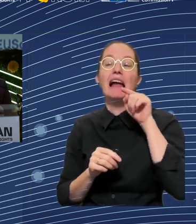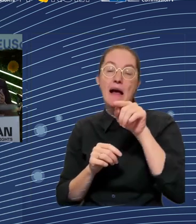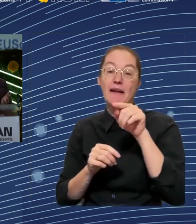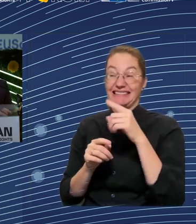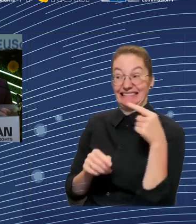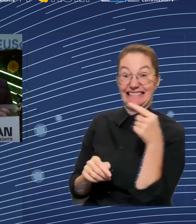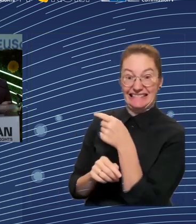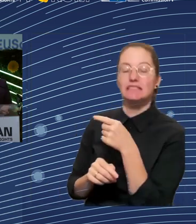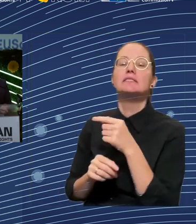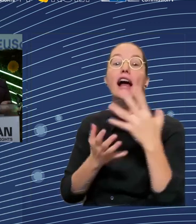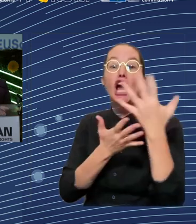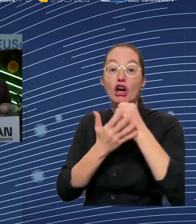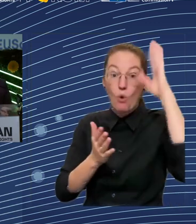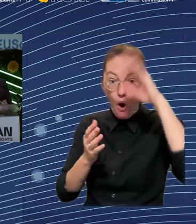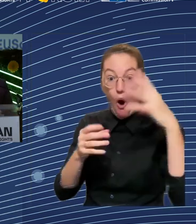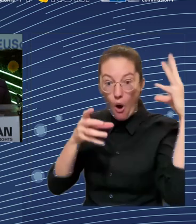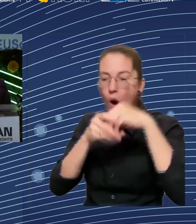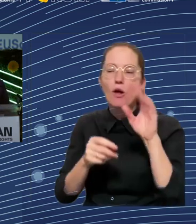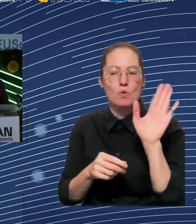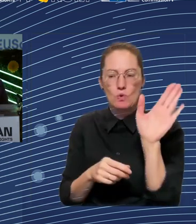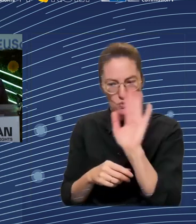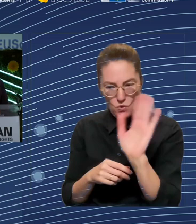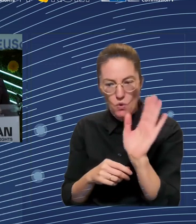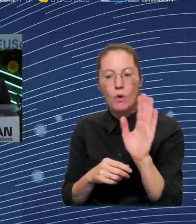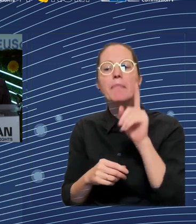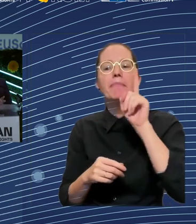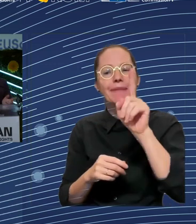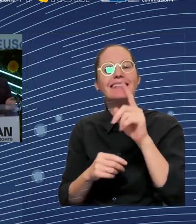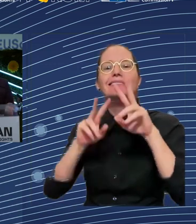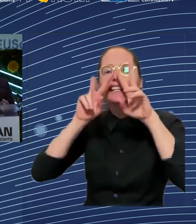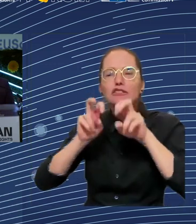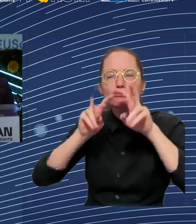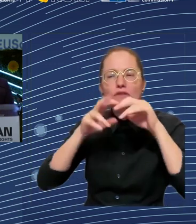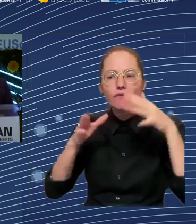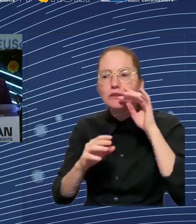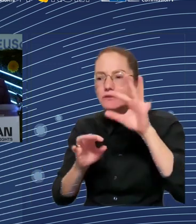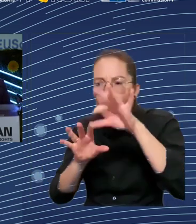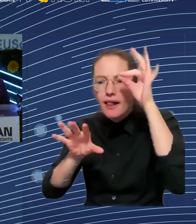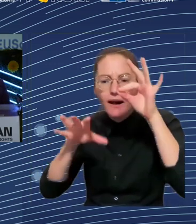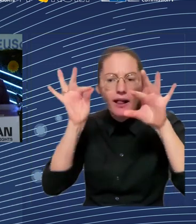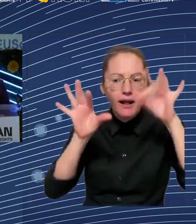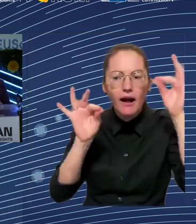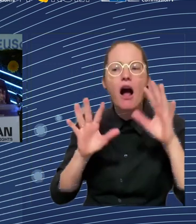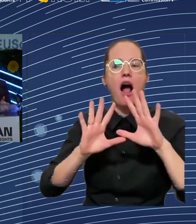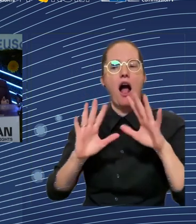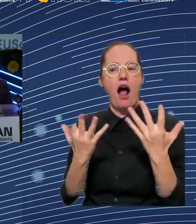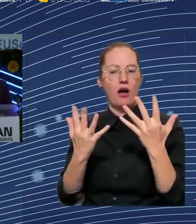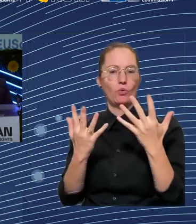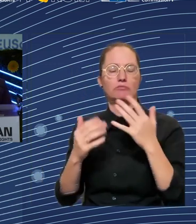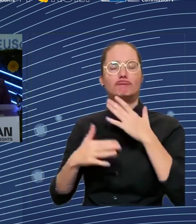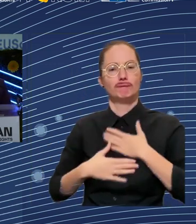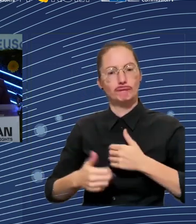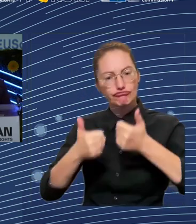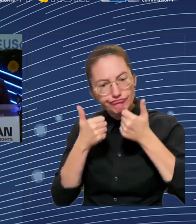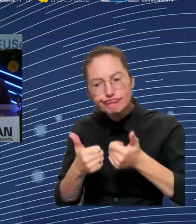having difficulties in making ends meet. This was most notable for service occupations and, again,